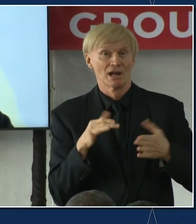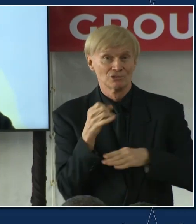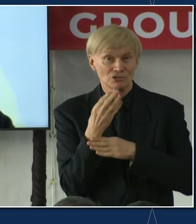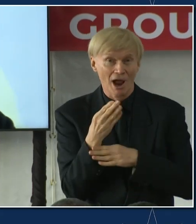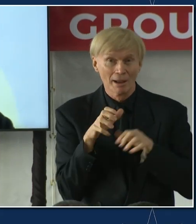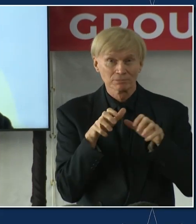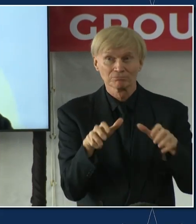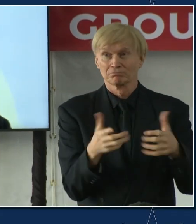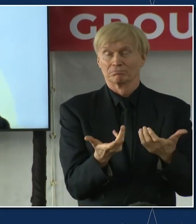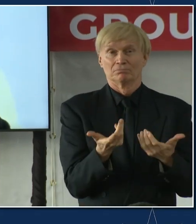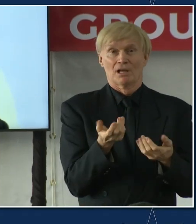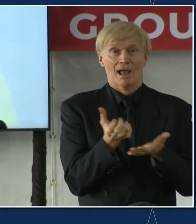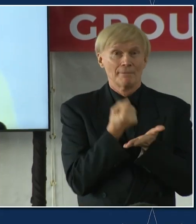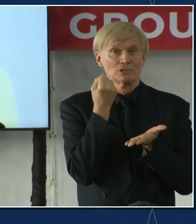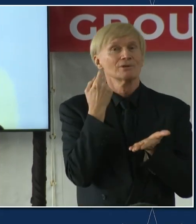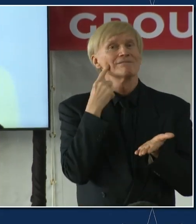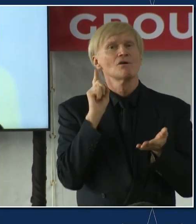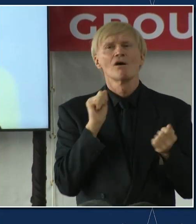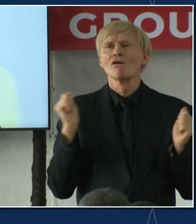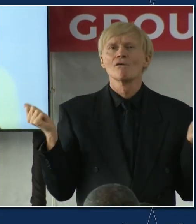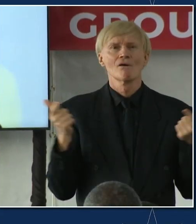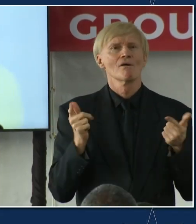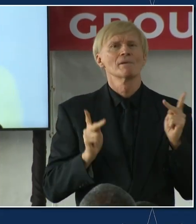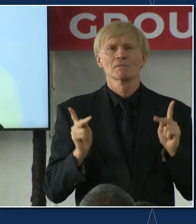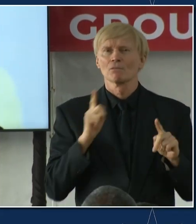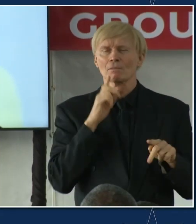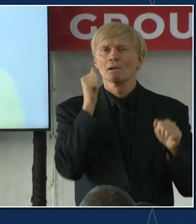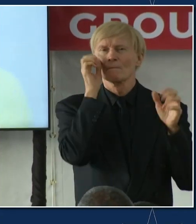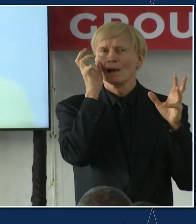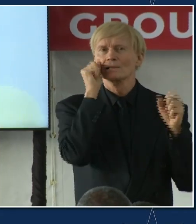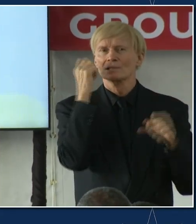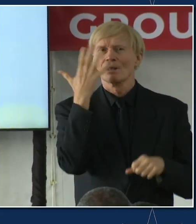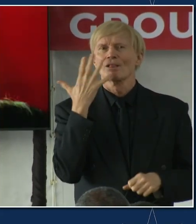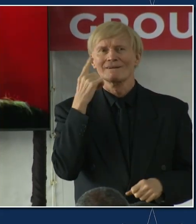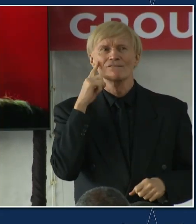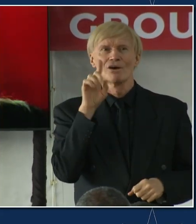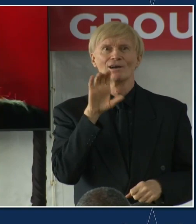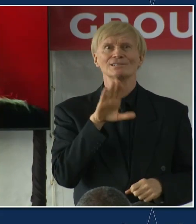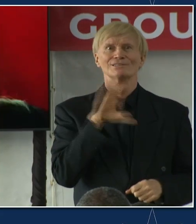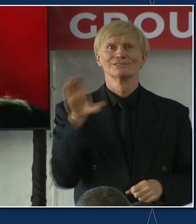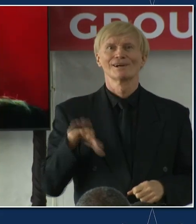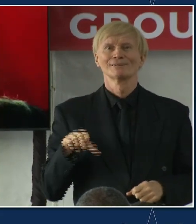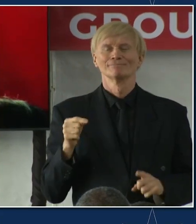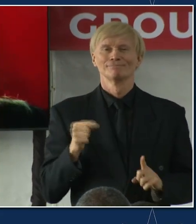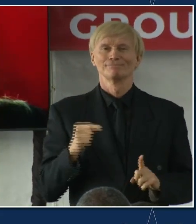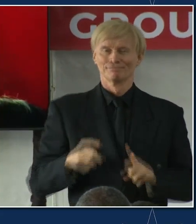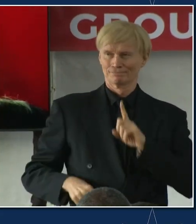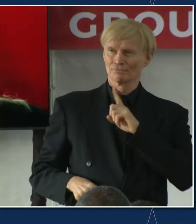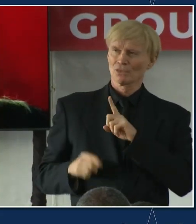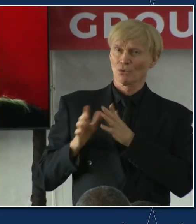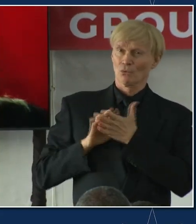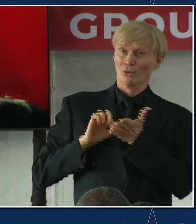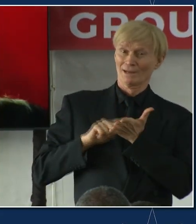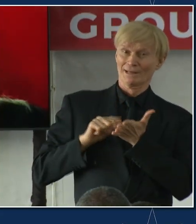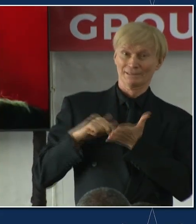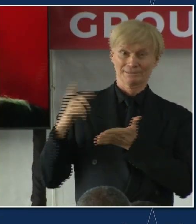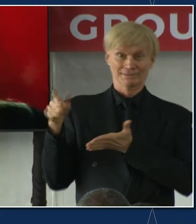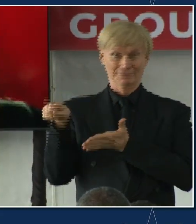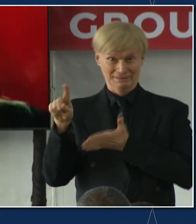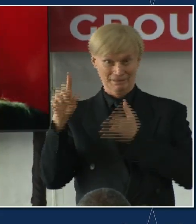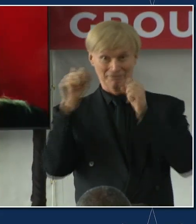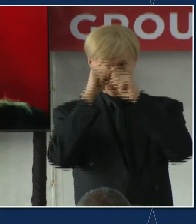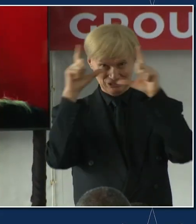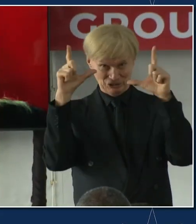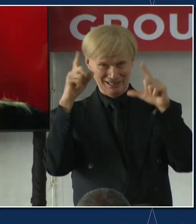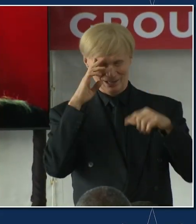and opportunities for everybody, man. It's going to be an amazing look for the city. Whatever your vision is, I know in my